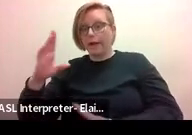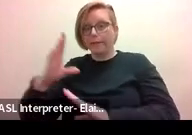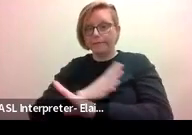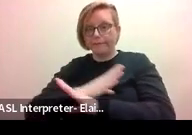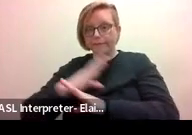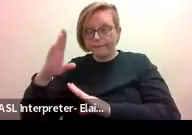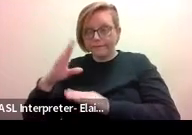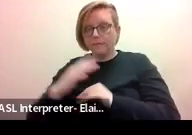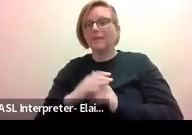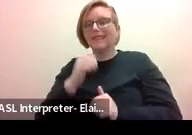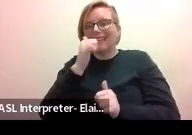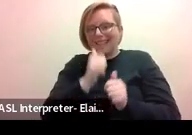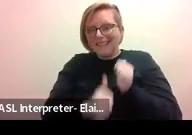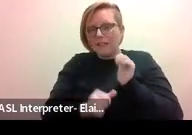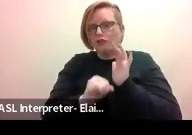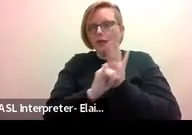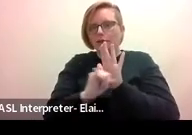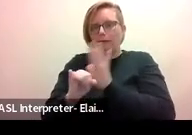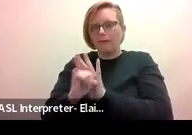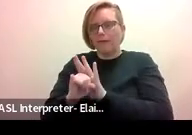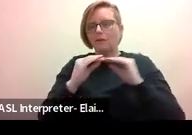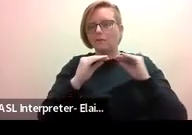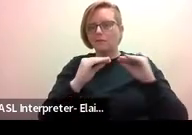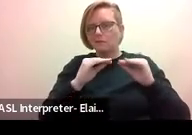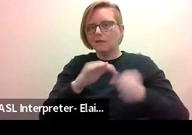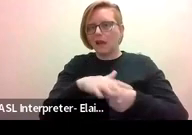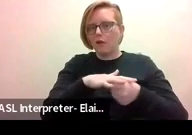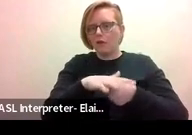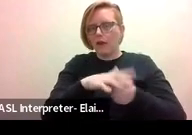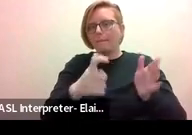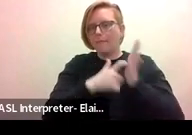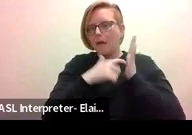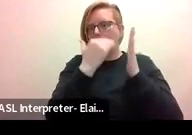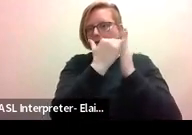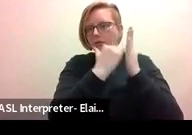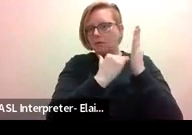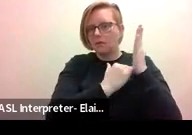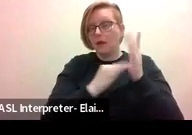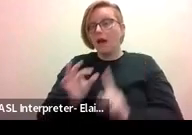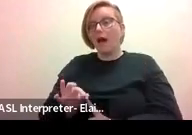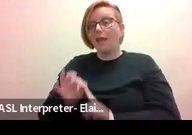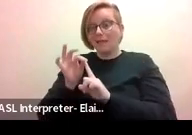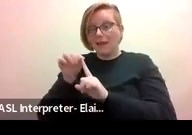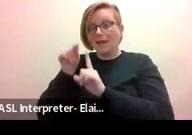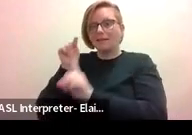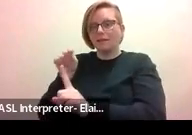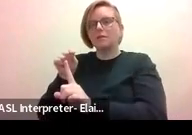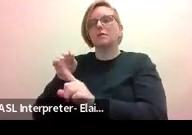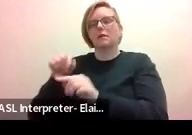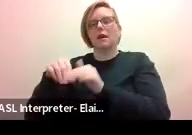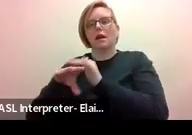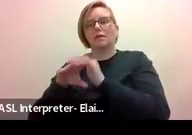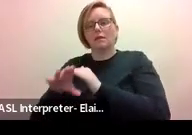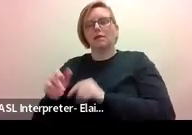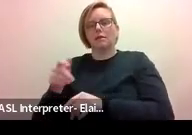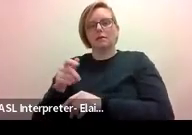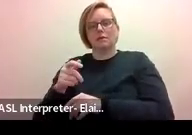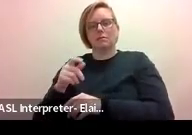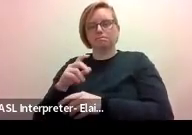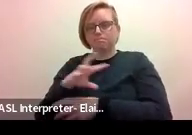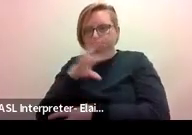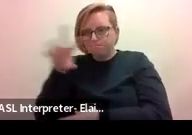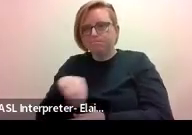identified instructional area should be listed unless the child is accessing a self-contained program. And the procedural